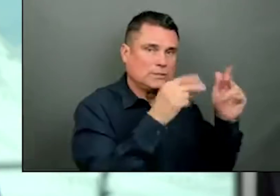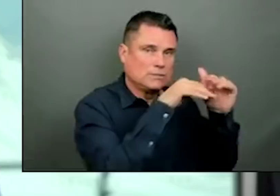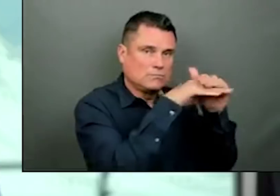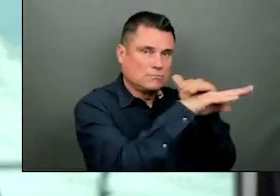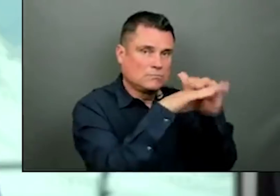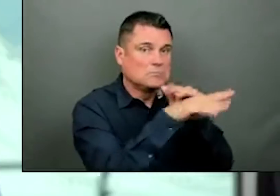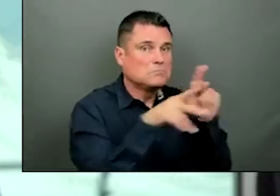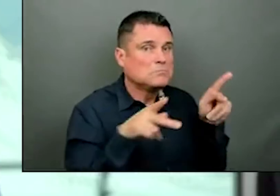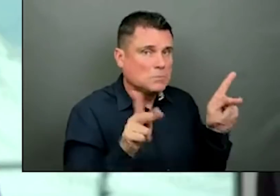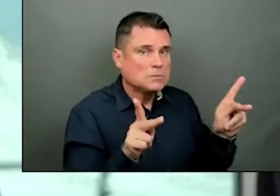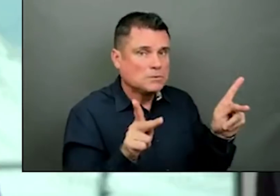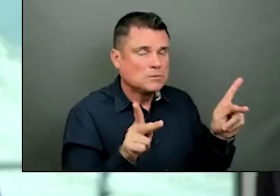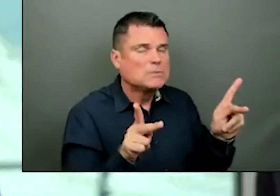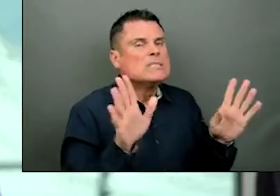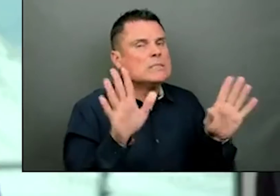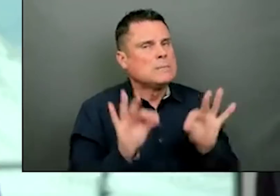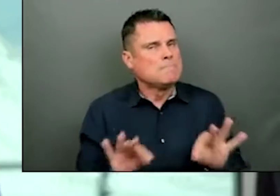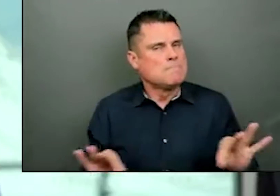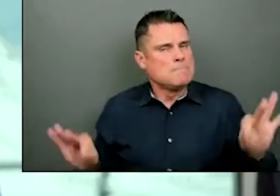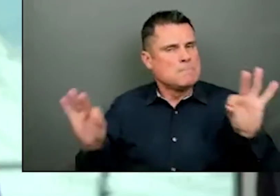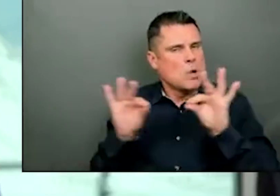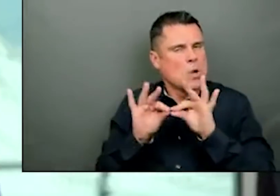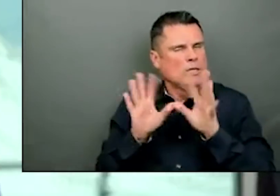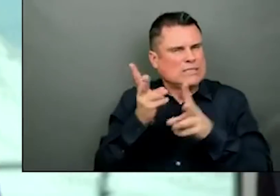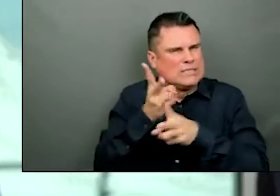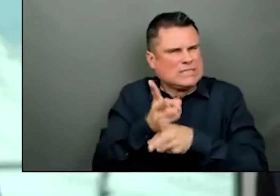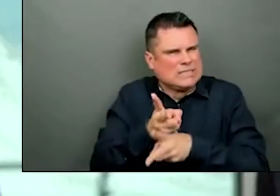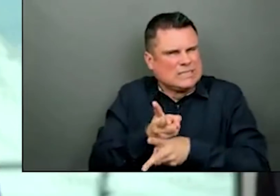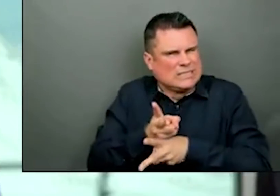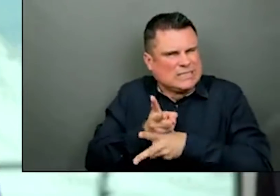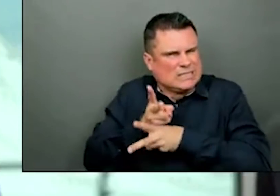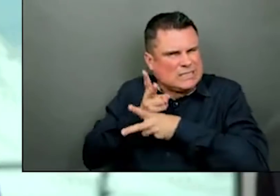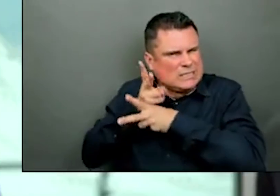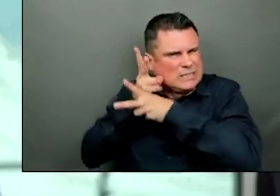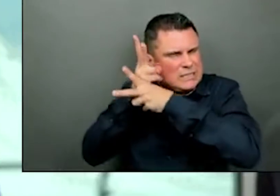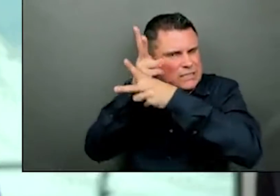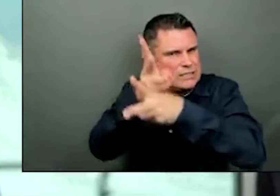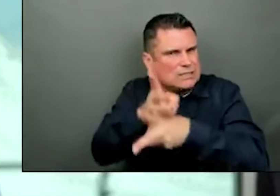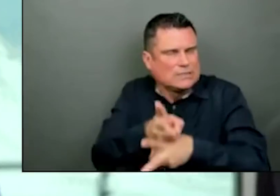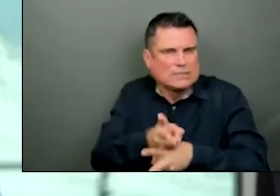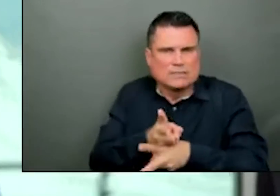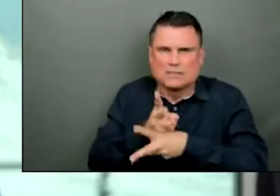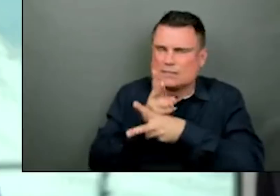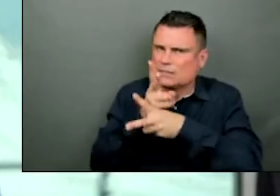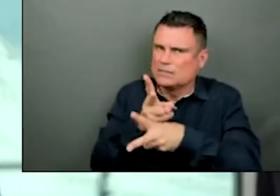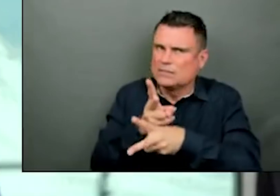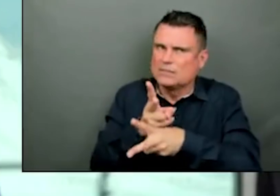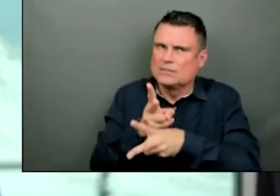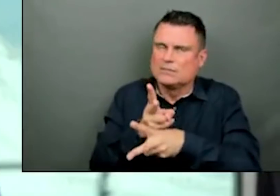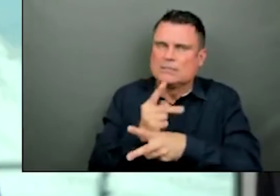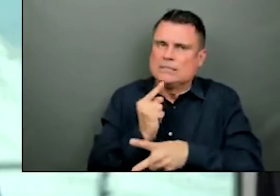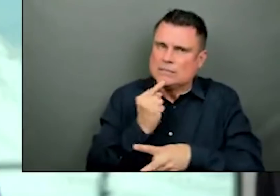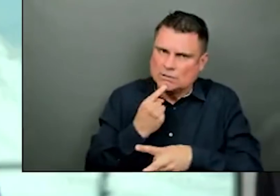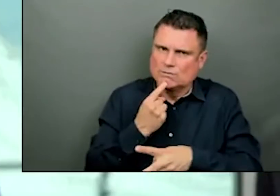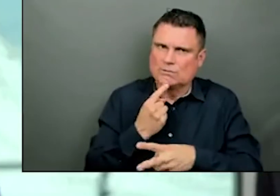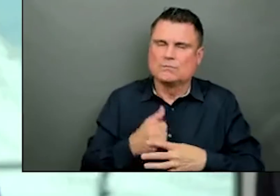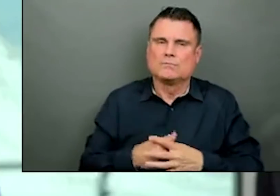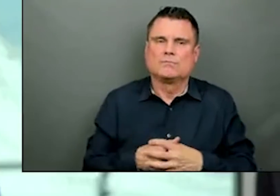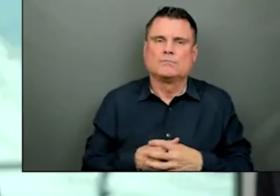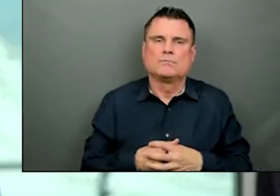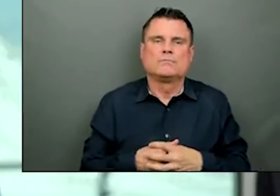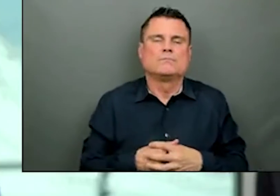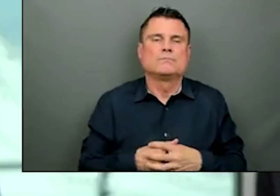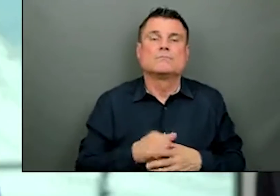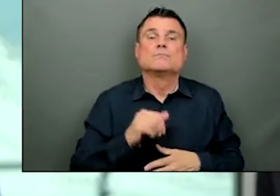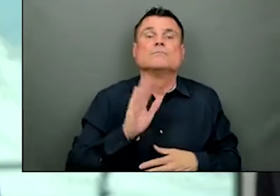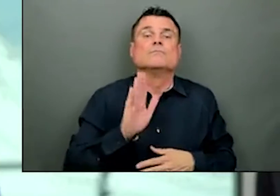we'll get virus introduced into homes, and we don't want that now. We know that everybody who's been isolated from